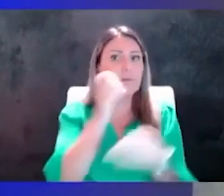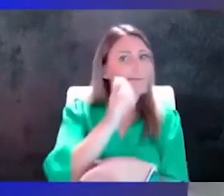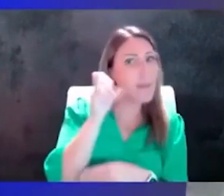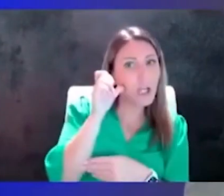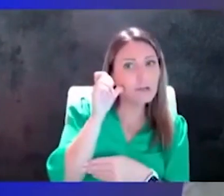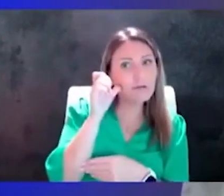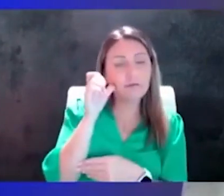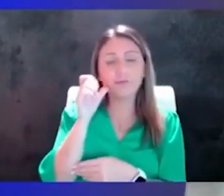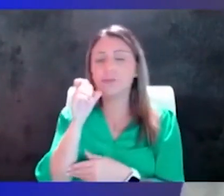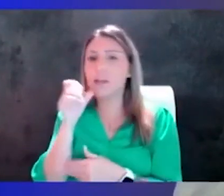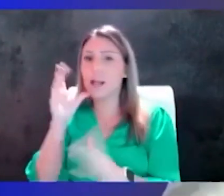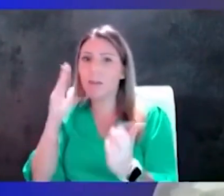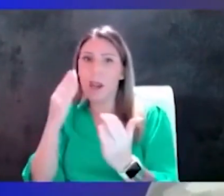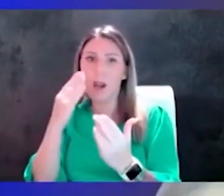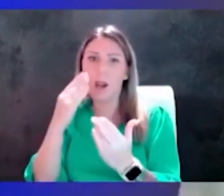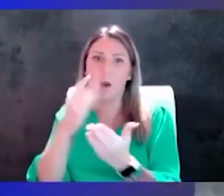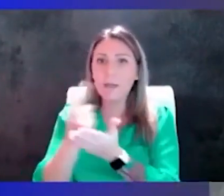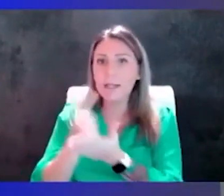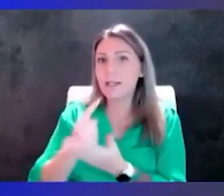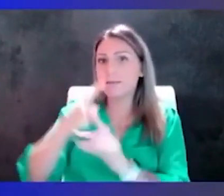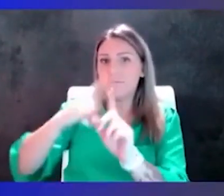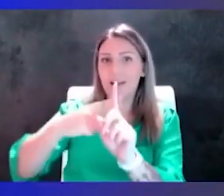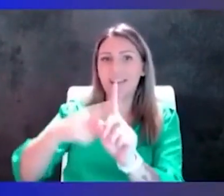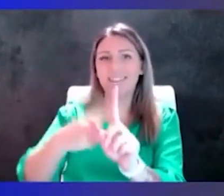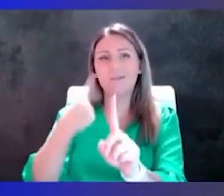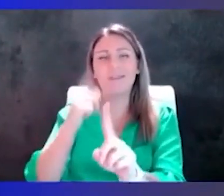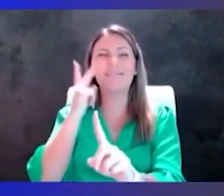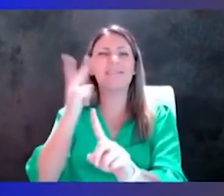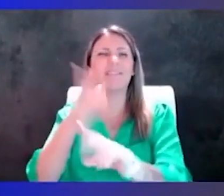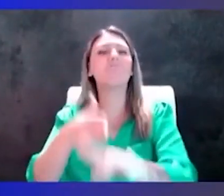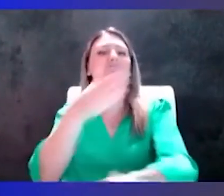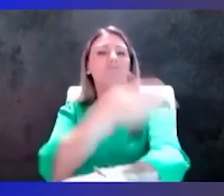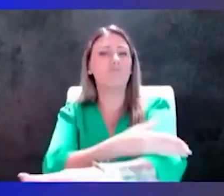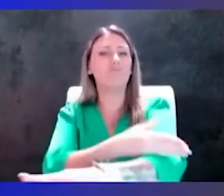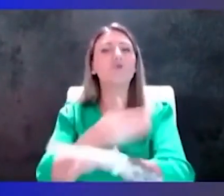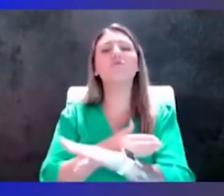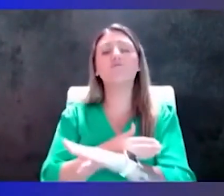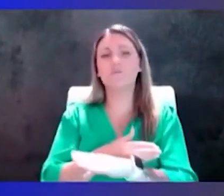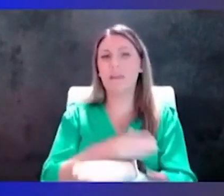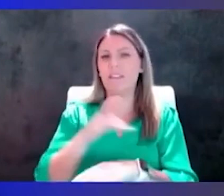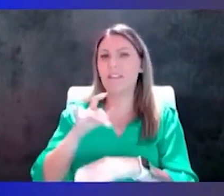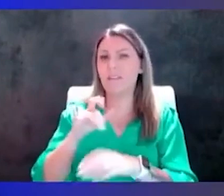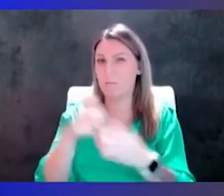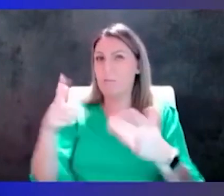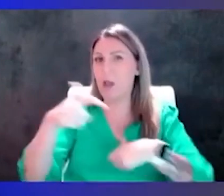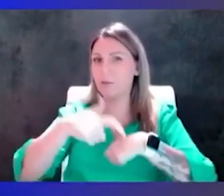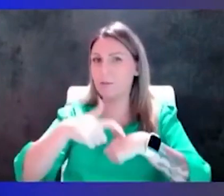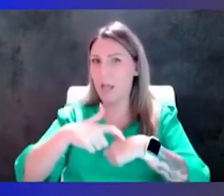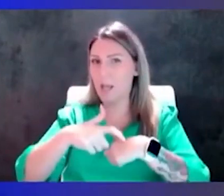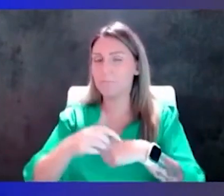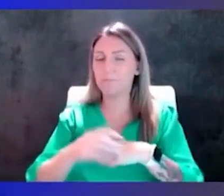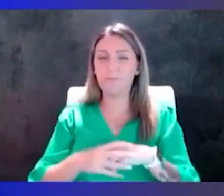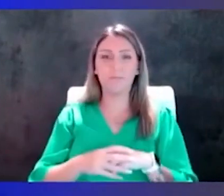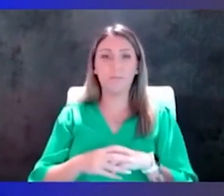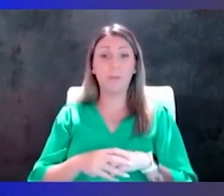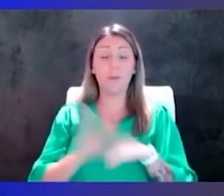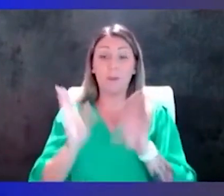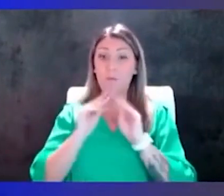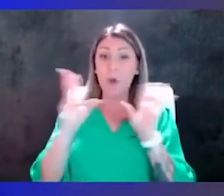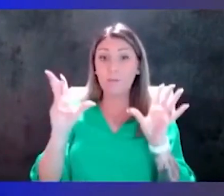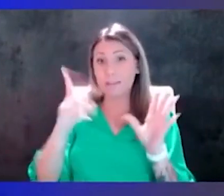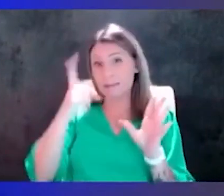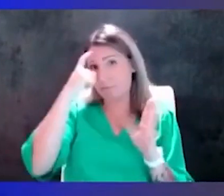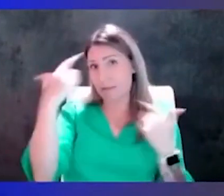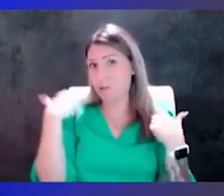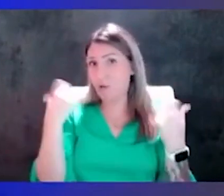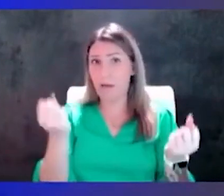times than not, we're seeing improvement in those big chunks of time. So I think that was incredibly well said. And obviously getting our mental health professionals, we have psychologists